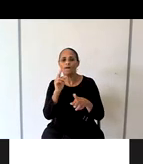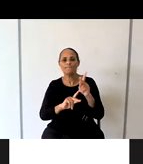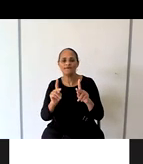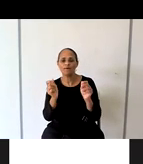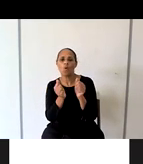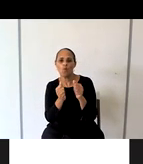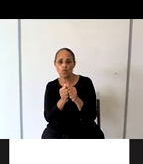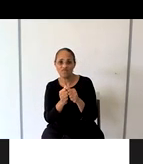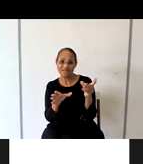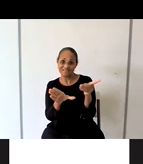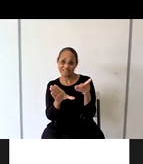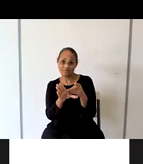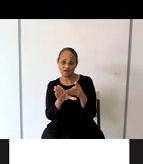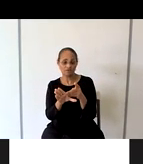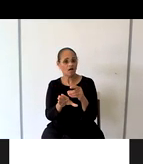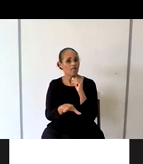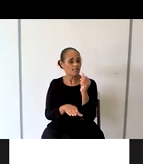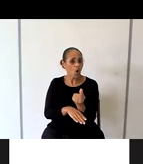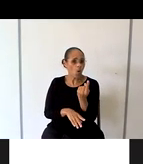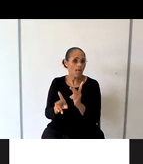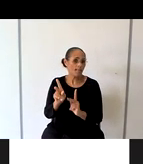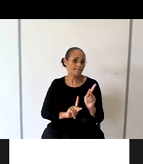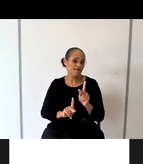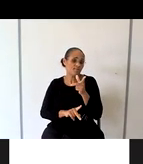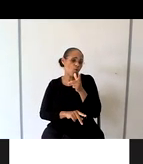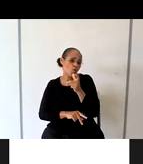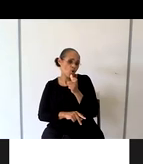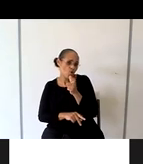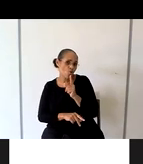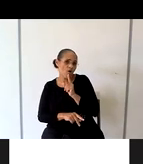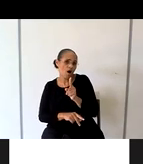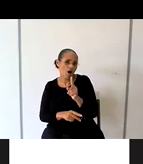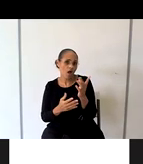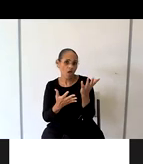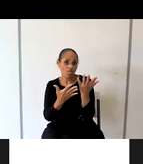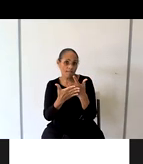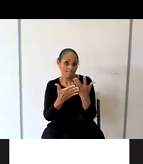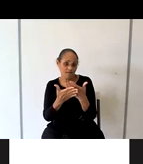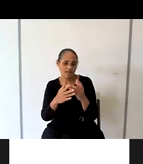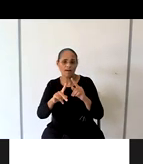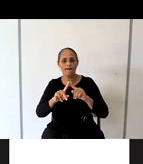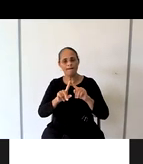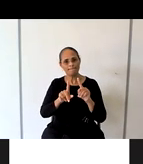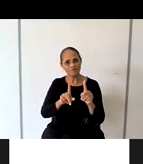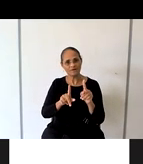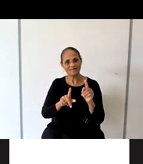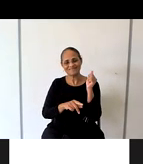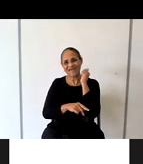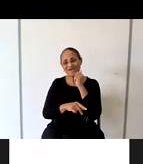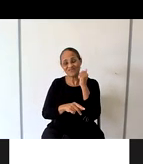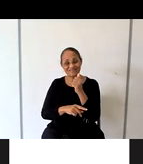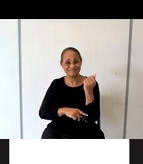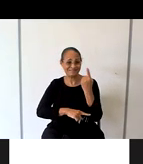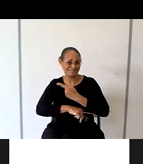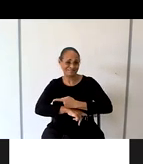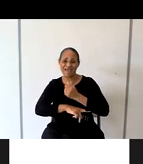disabilities. And this isn't just people who are in the media, you know, it's everyday people